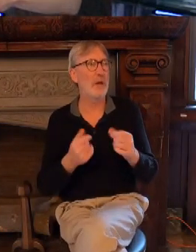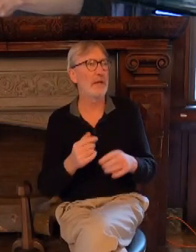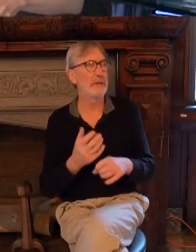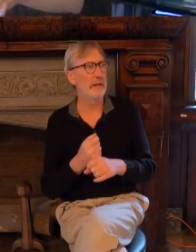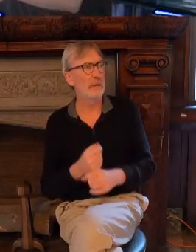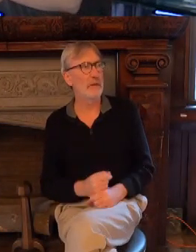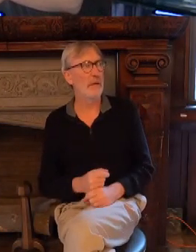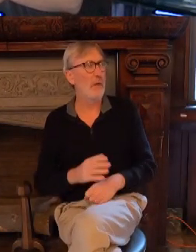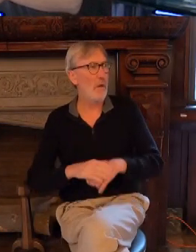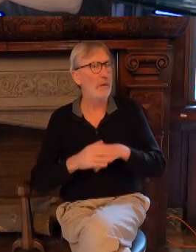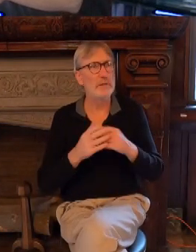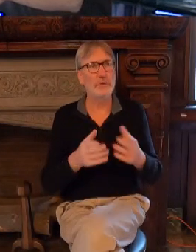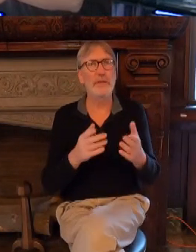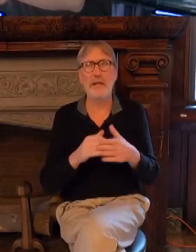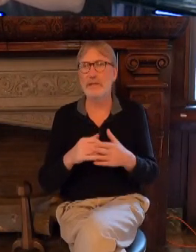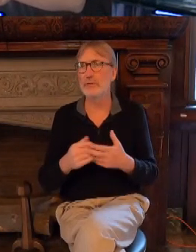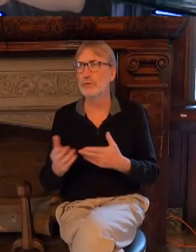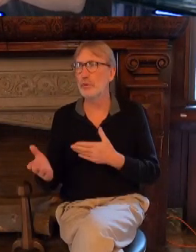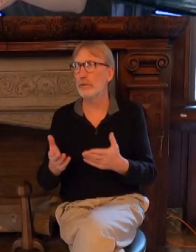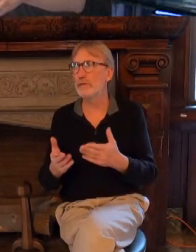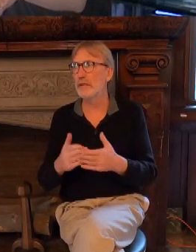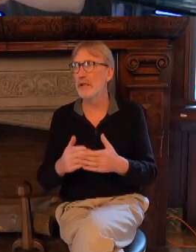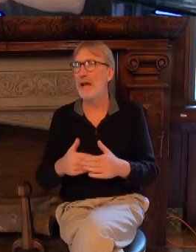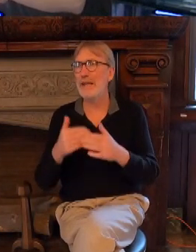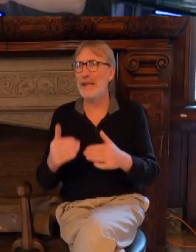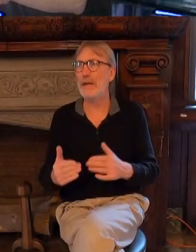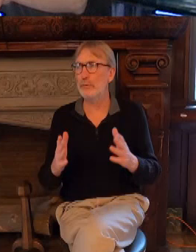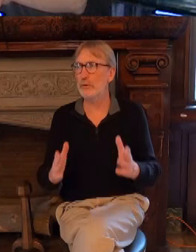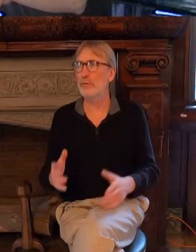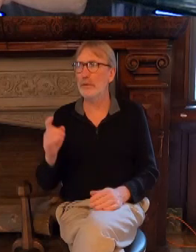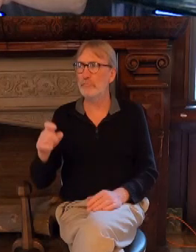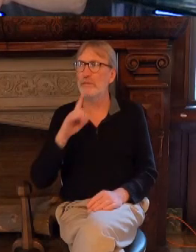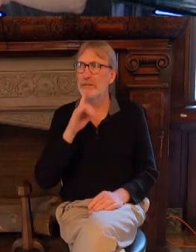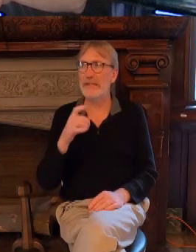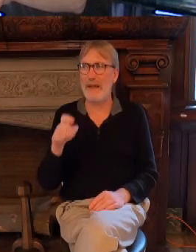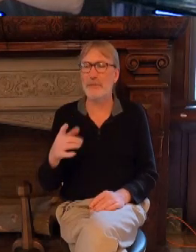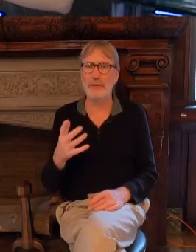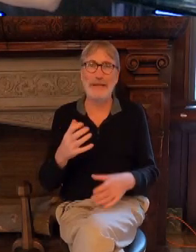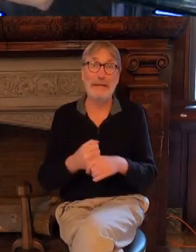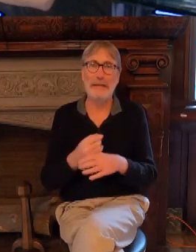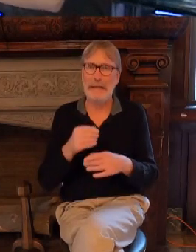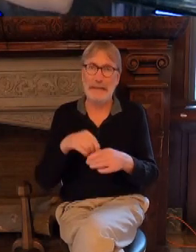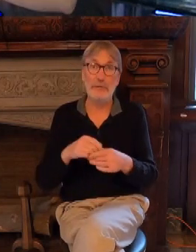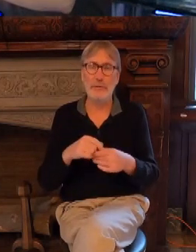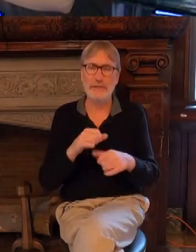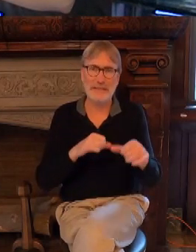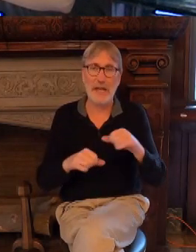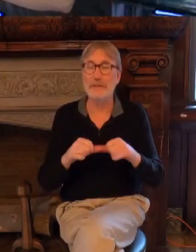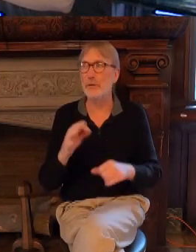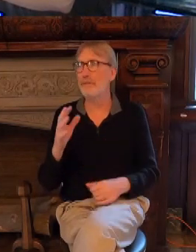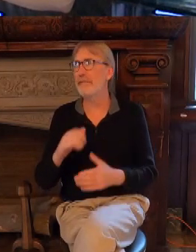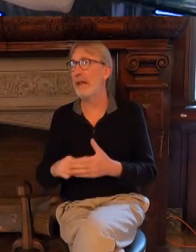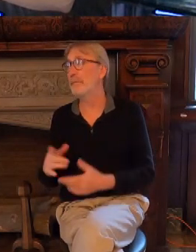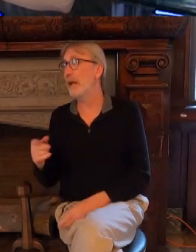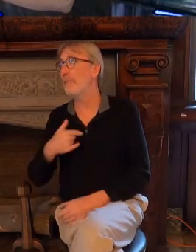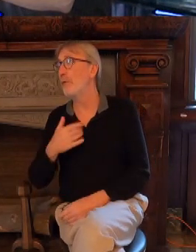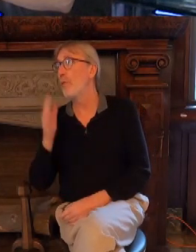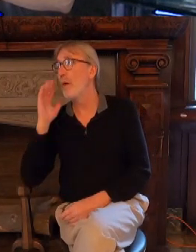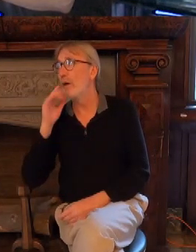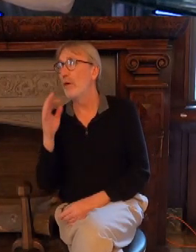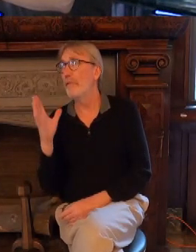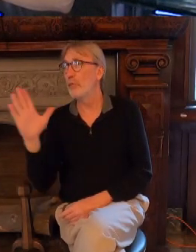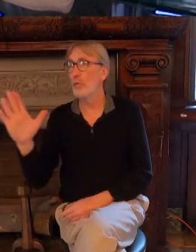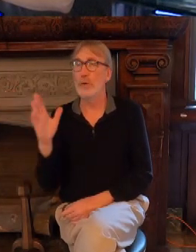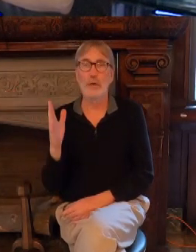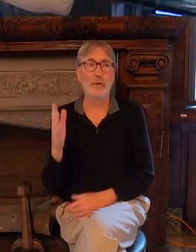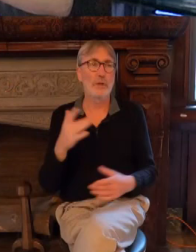a street that serves a neighborhood. But I can't promise that until we really get into design. But I'm very well aware of your concern. I personally don't like